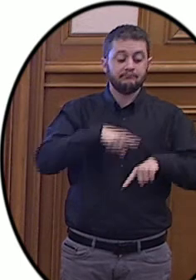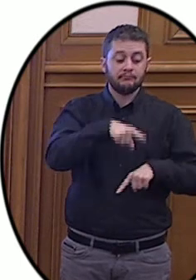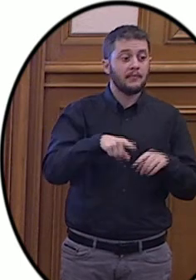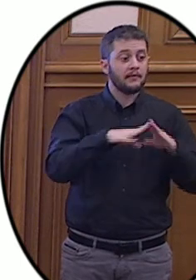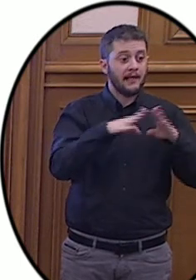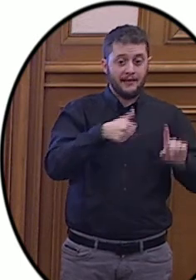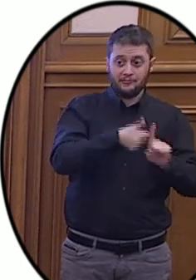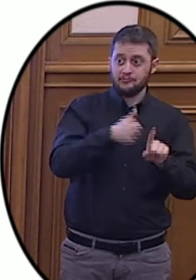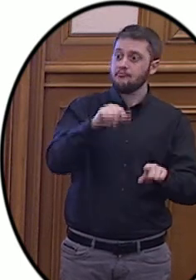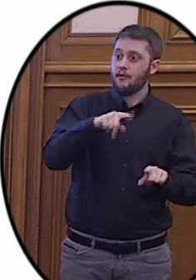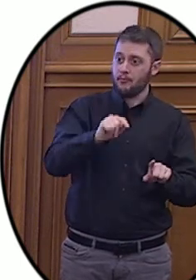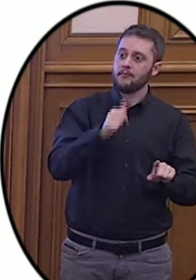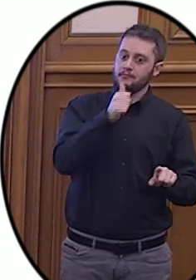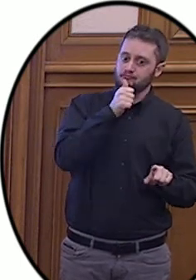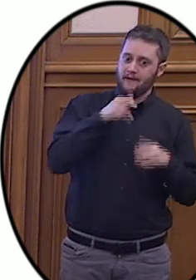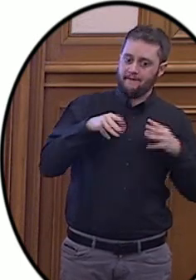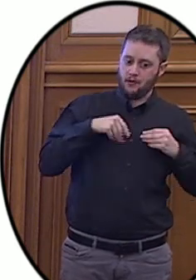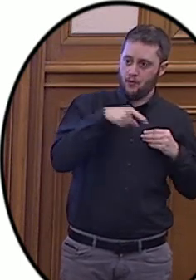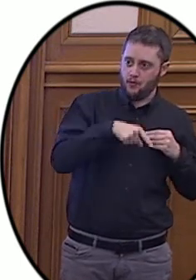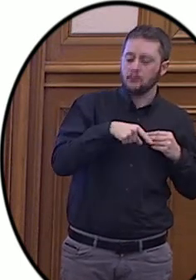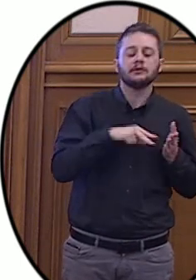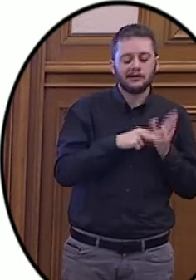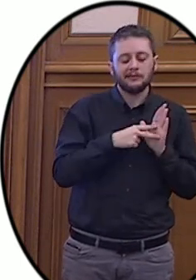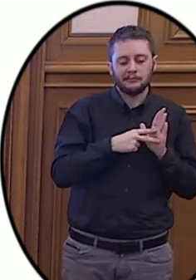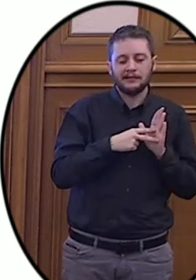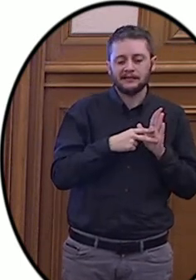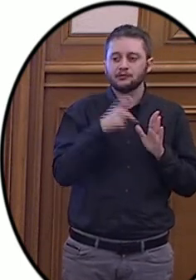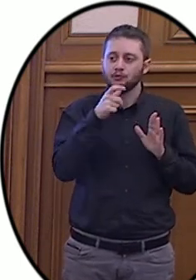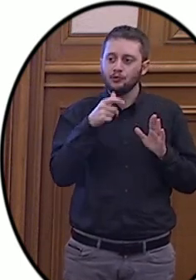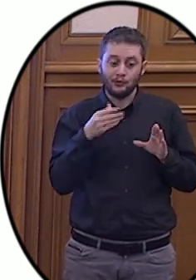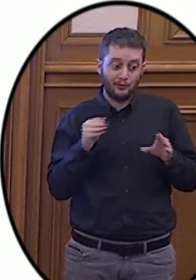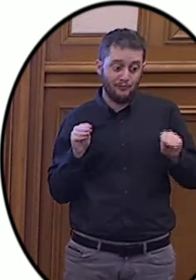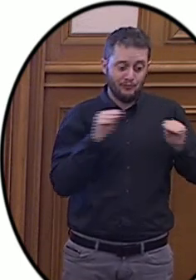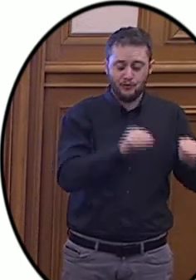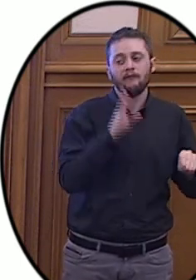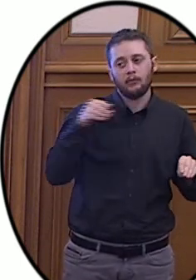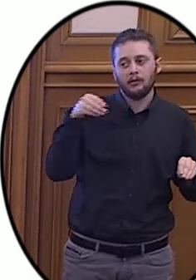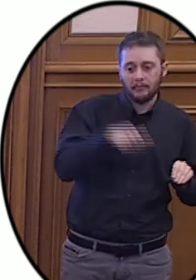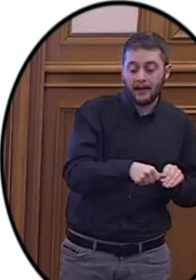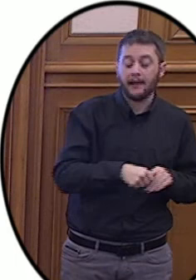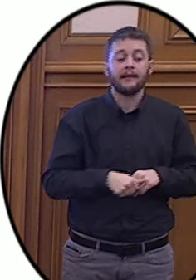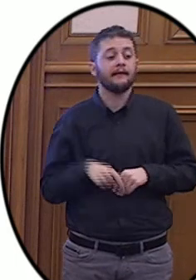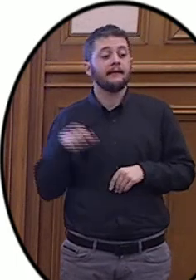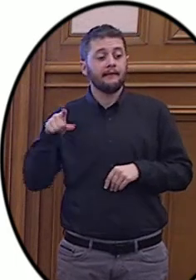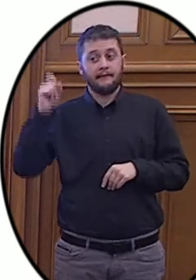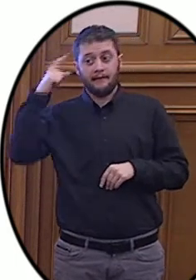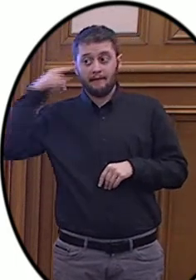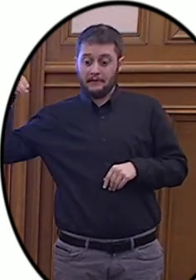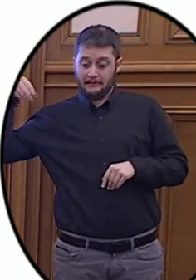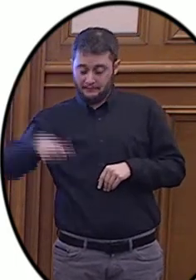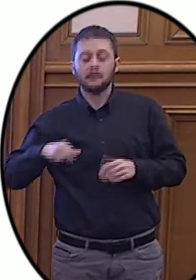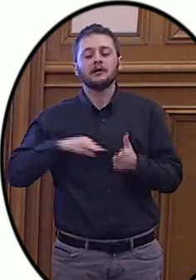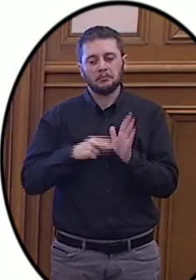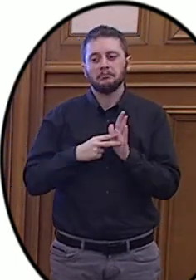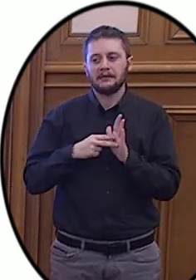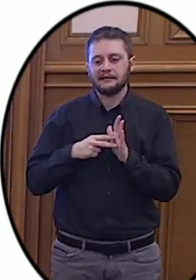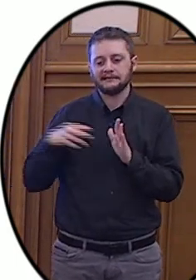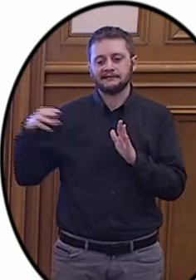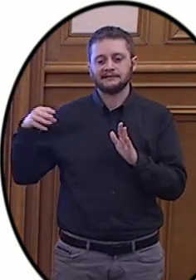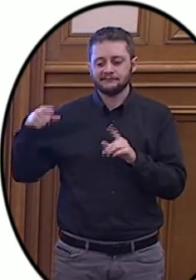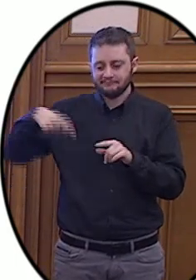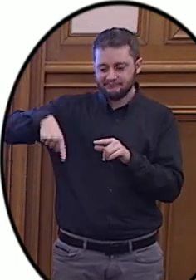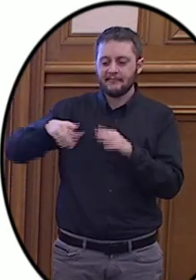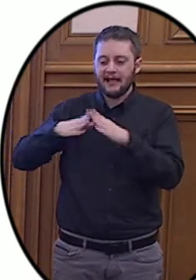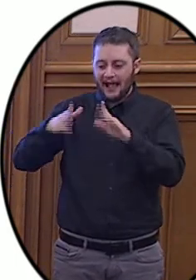housing, or would be paid by the housing provider if it's publicly funded housing. I will also